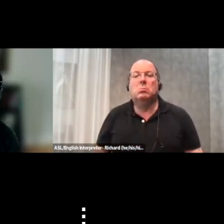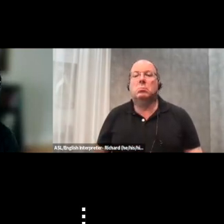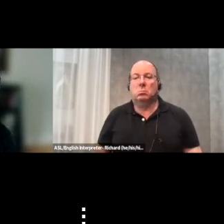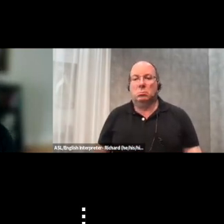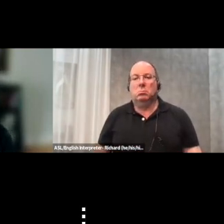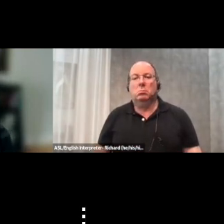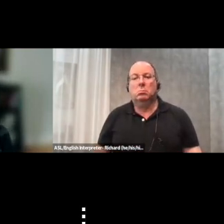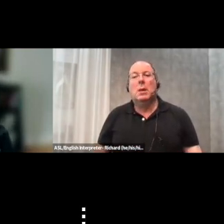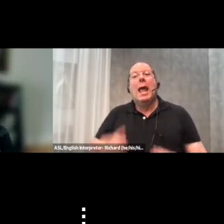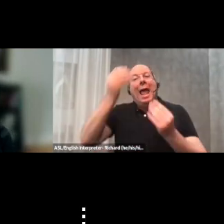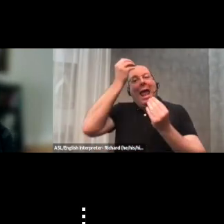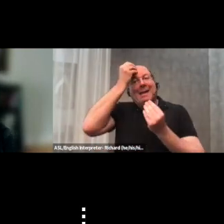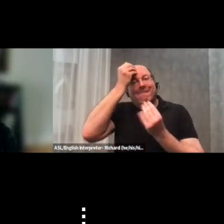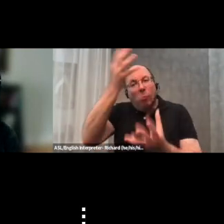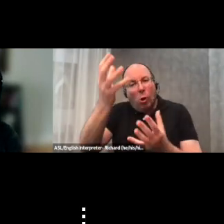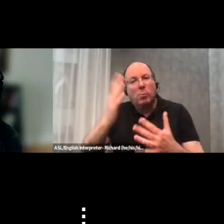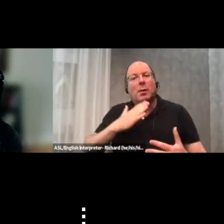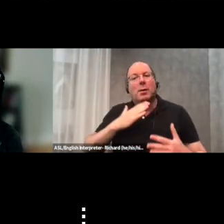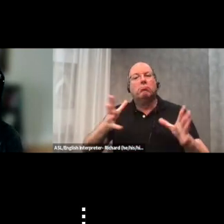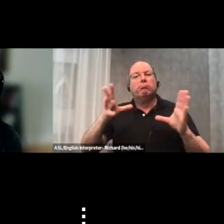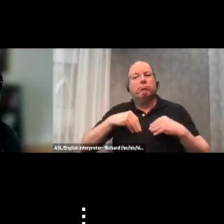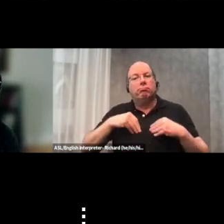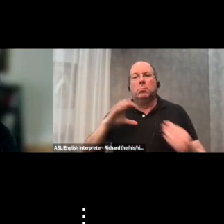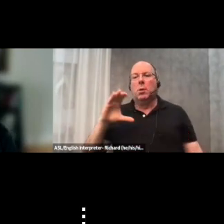Informed consent. Mm-hmm. Yeah.